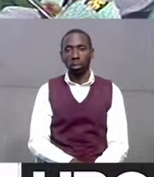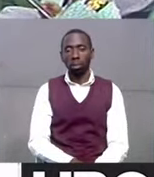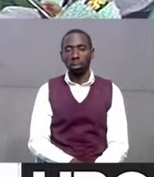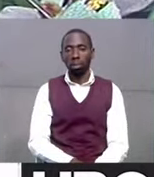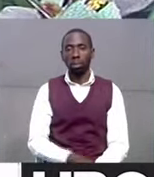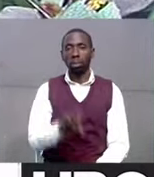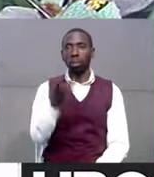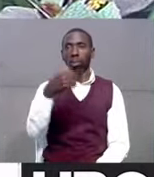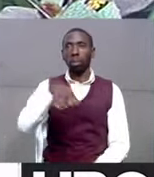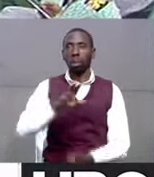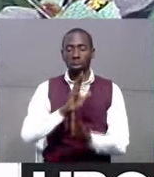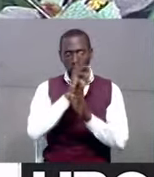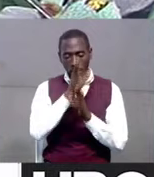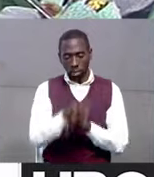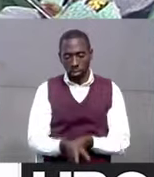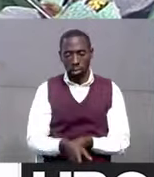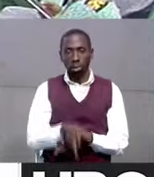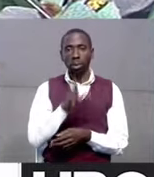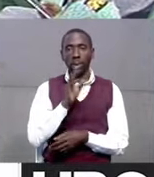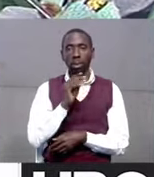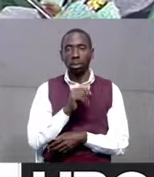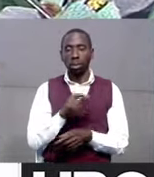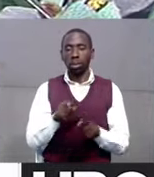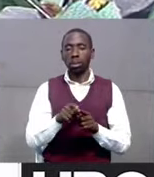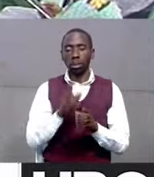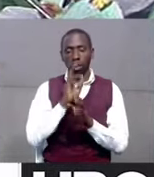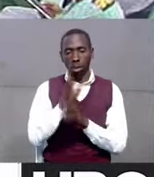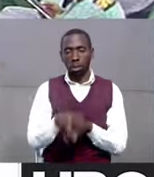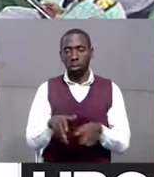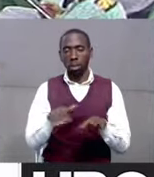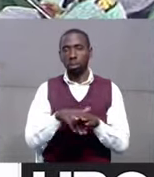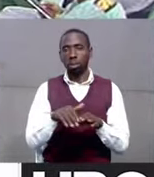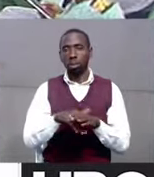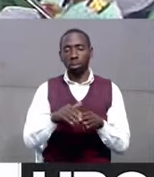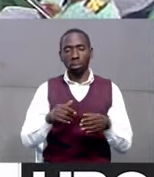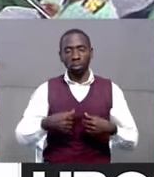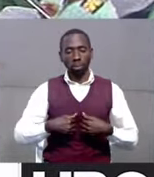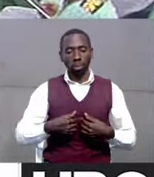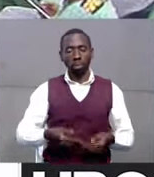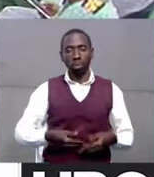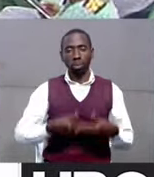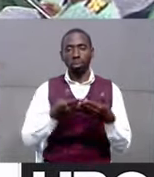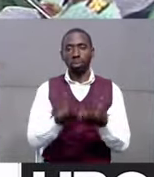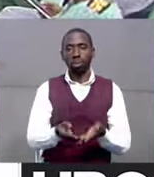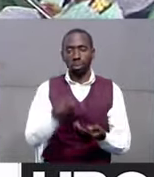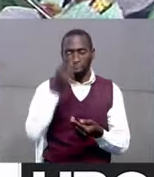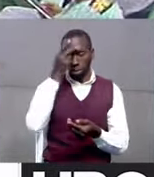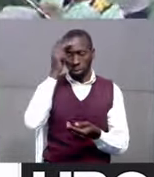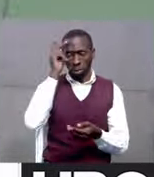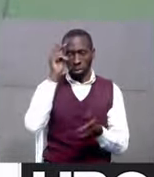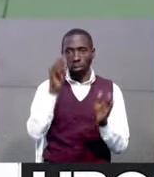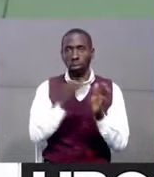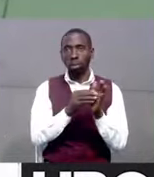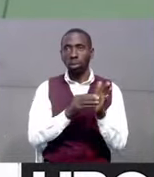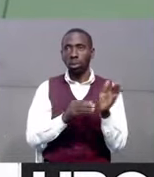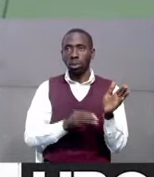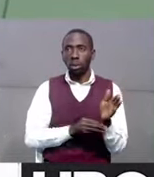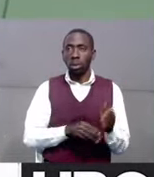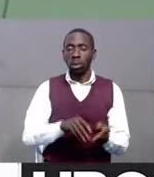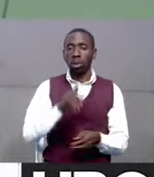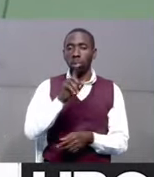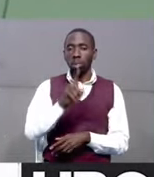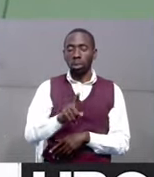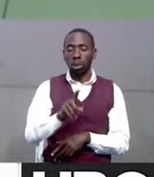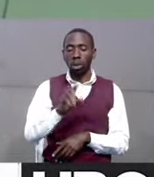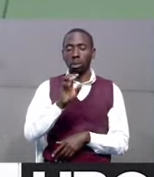Right Honourable Speaker and Honourable Members, I beg to lay the Ministerial Policy Statement, vote